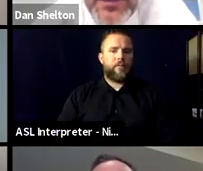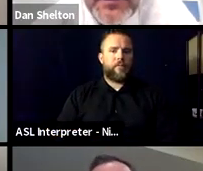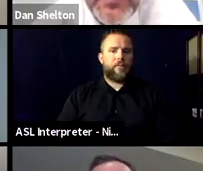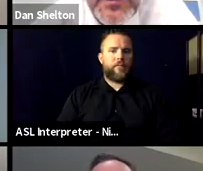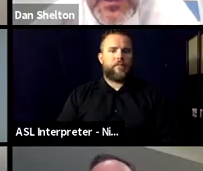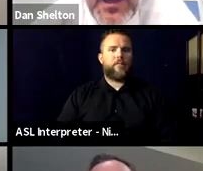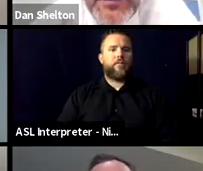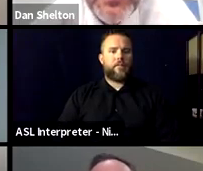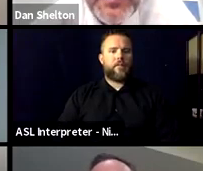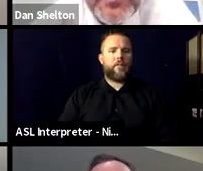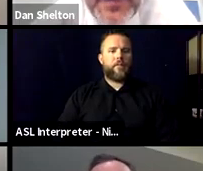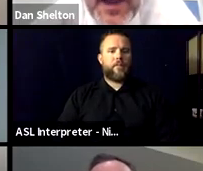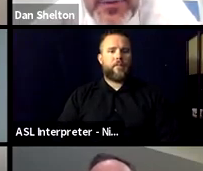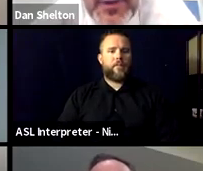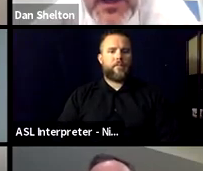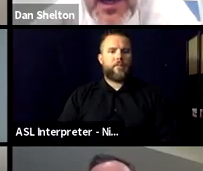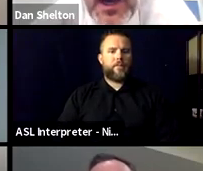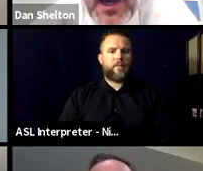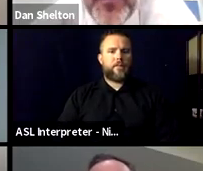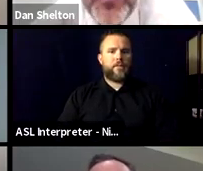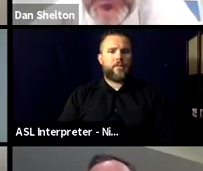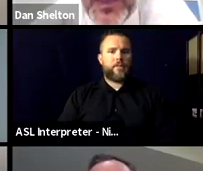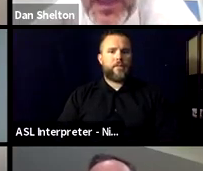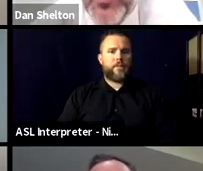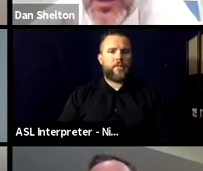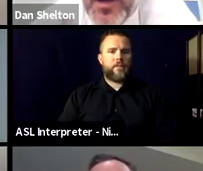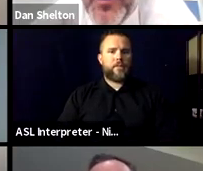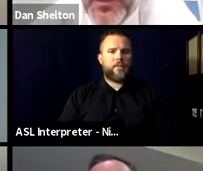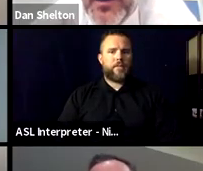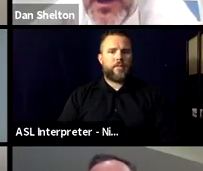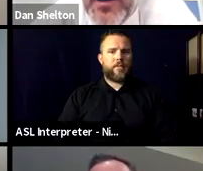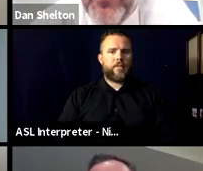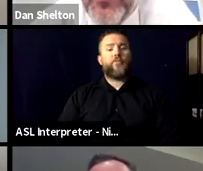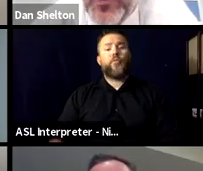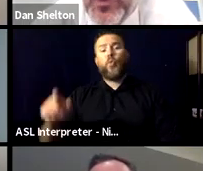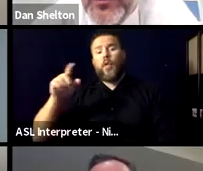runs a testing center. But they would come